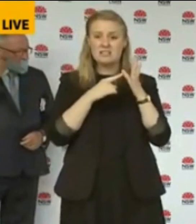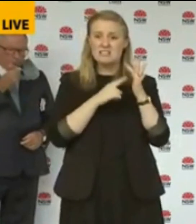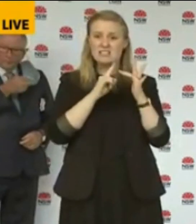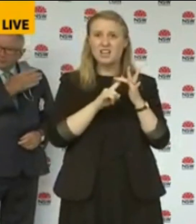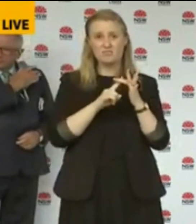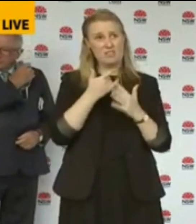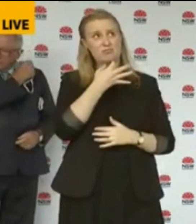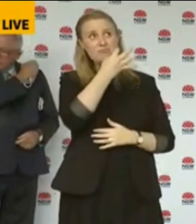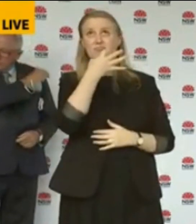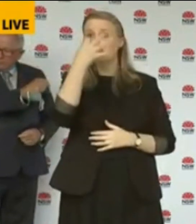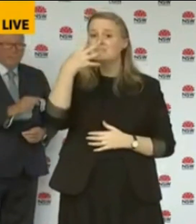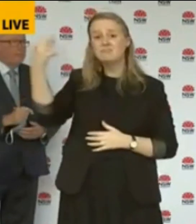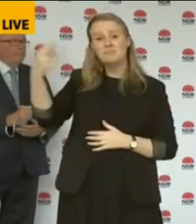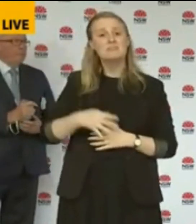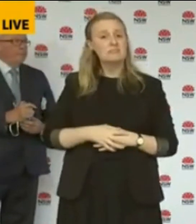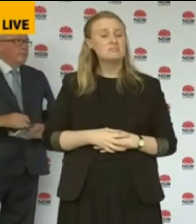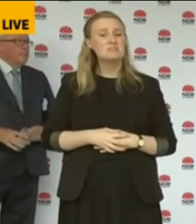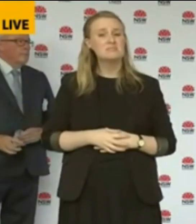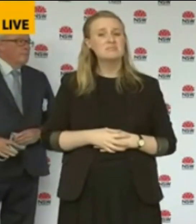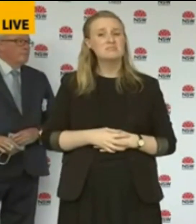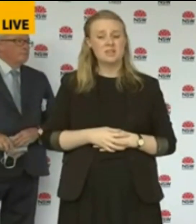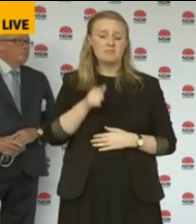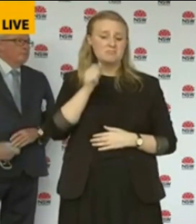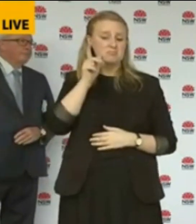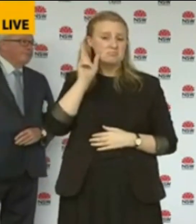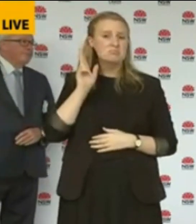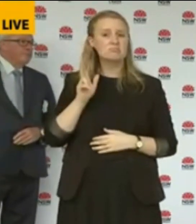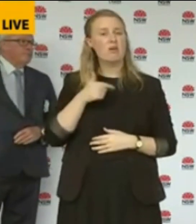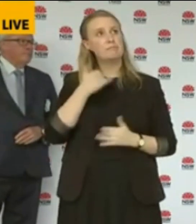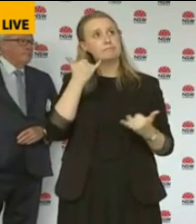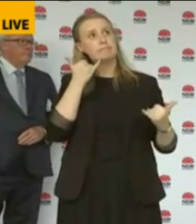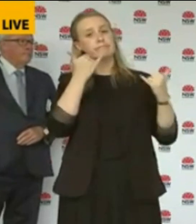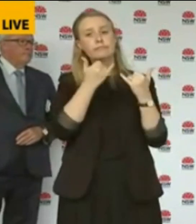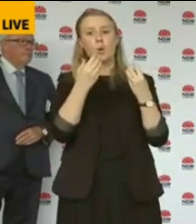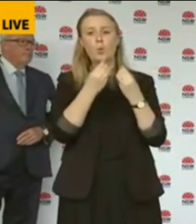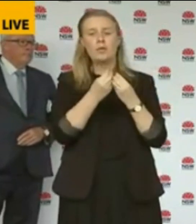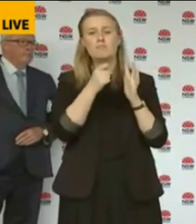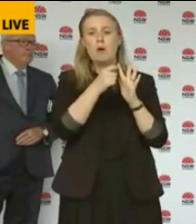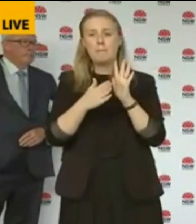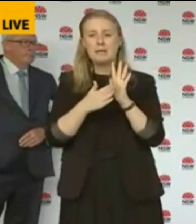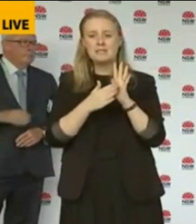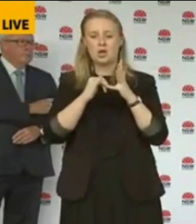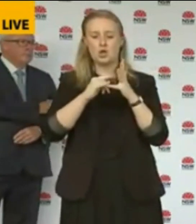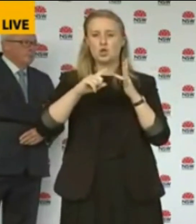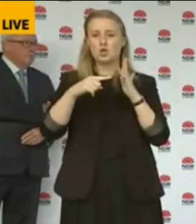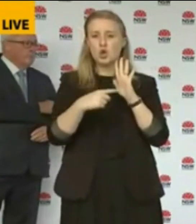a phone call from Scott Morrison only a couple of days ago offering support, advice, and I thank the Prime Minister